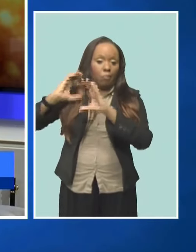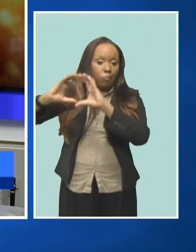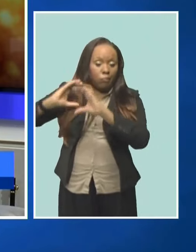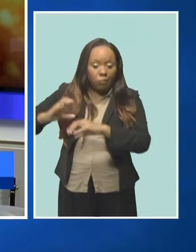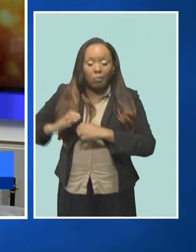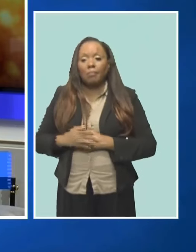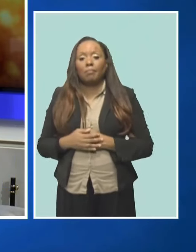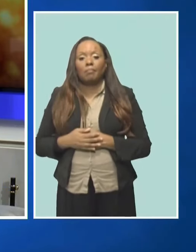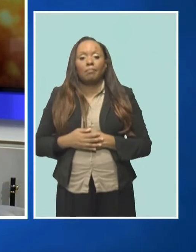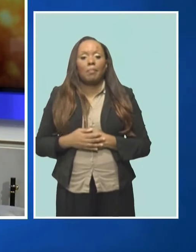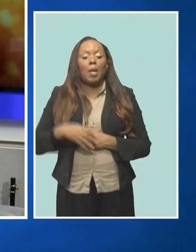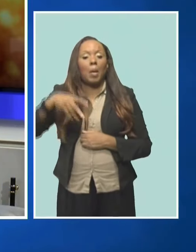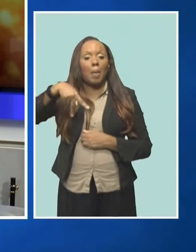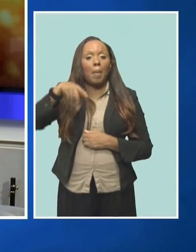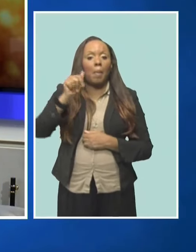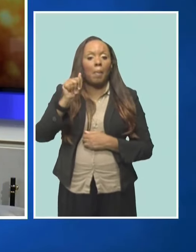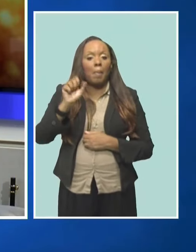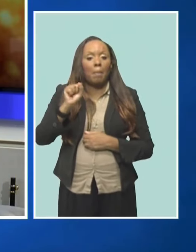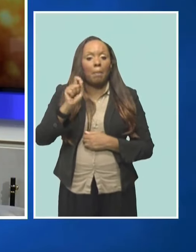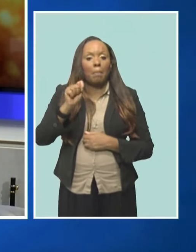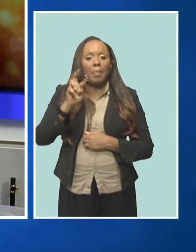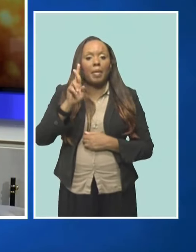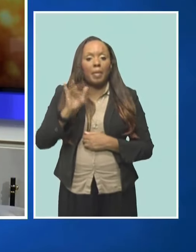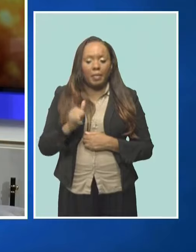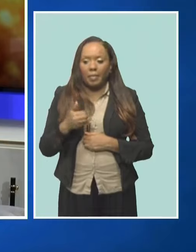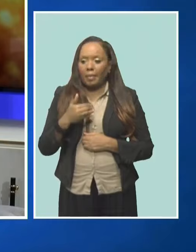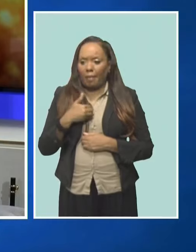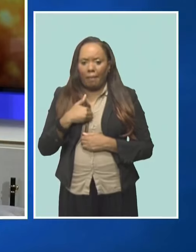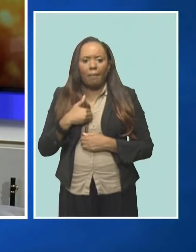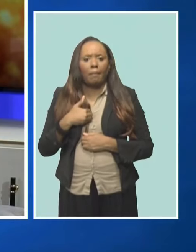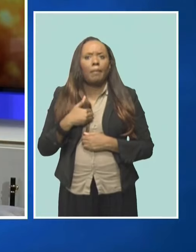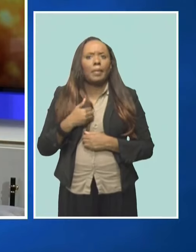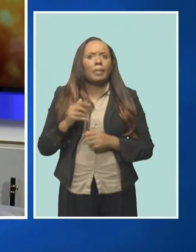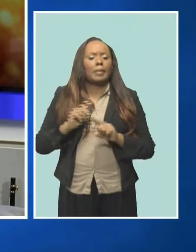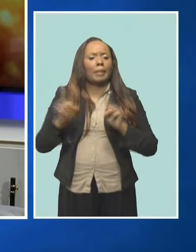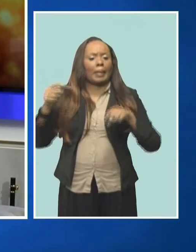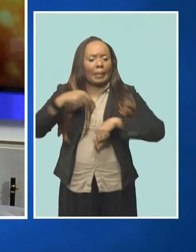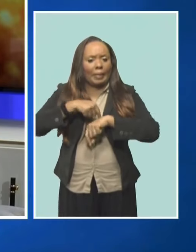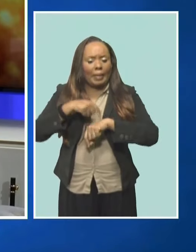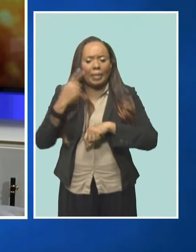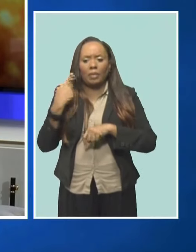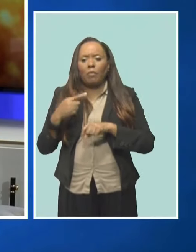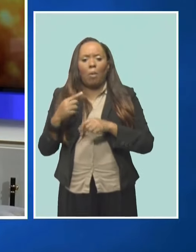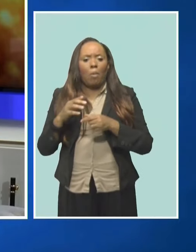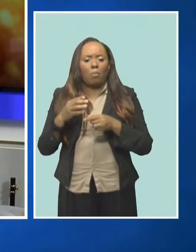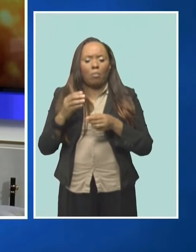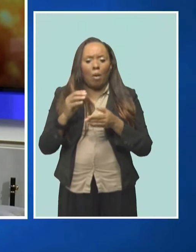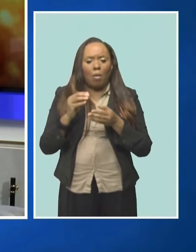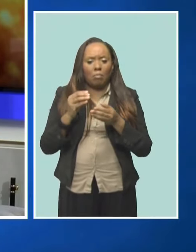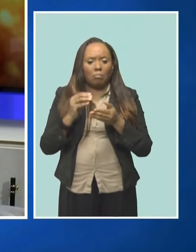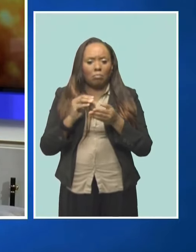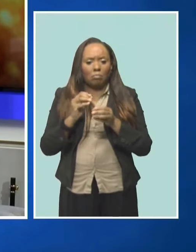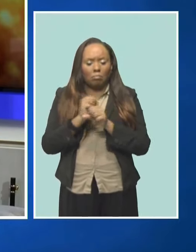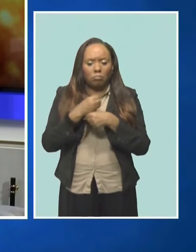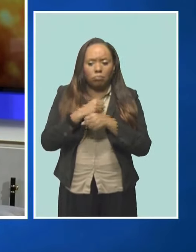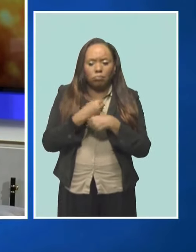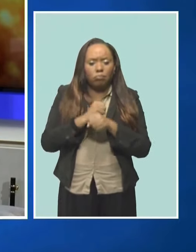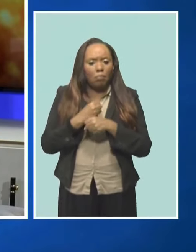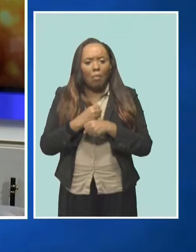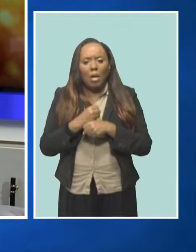4 hours to create their unique dish that represents where you come from, Barbados. So in Trinidad, we're pulling